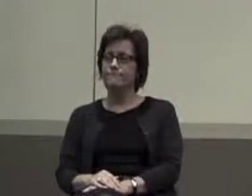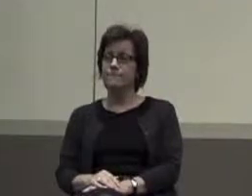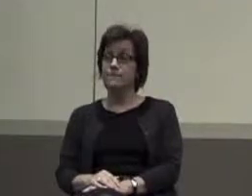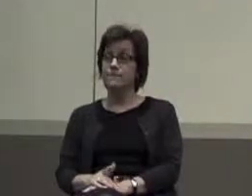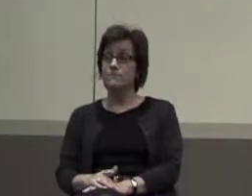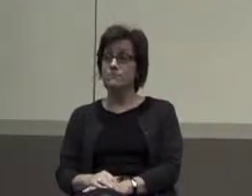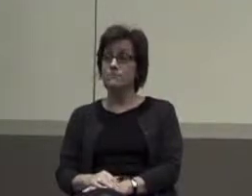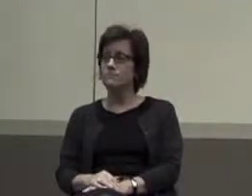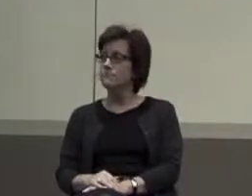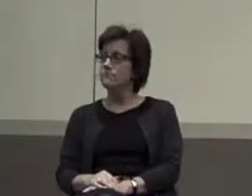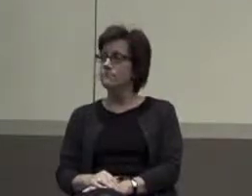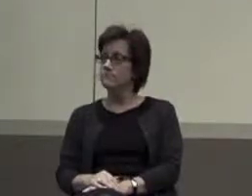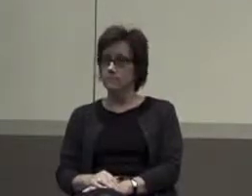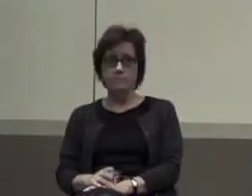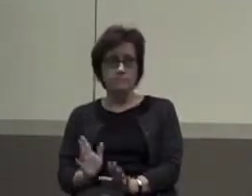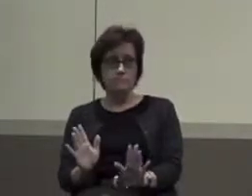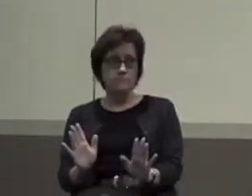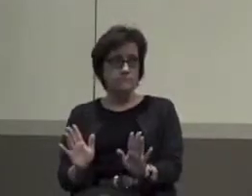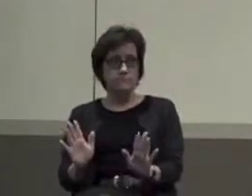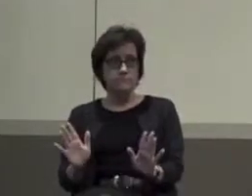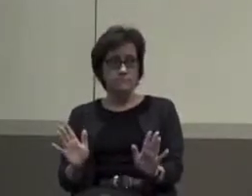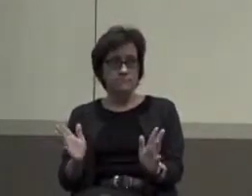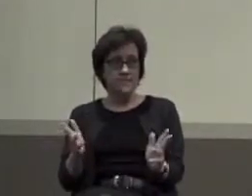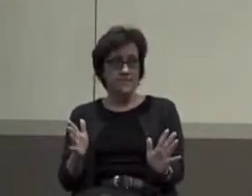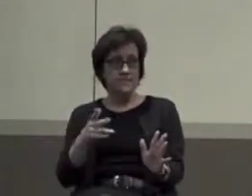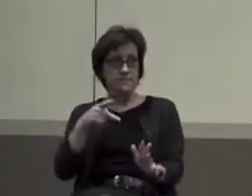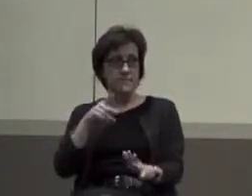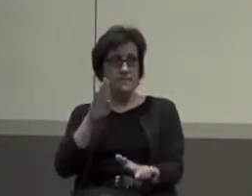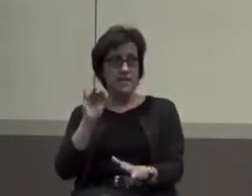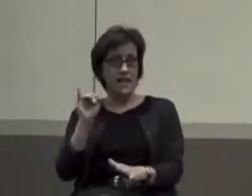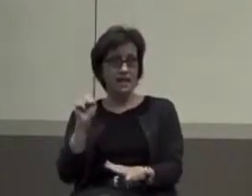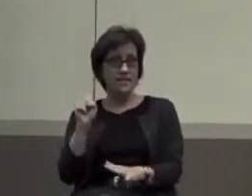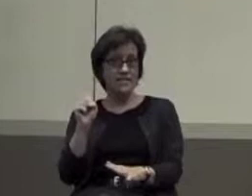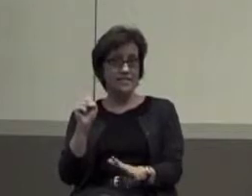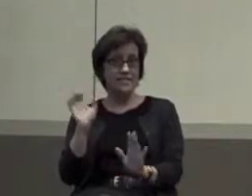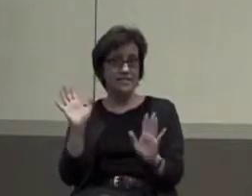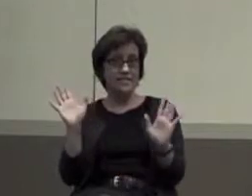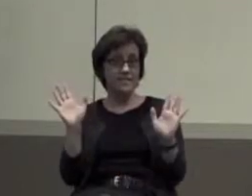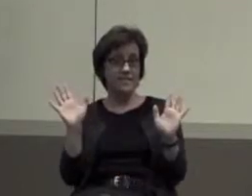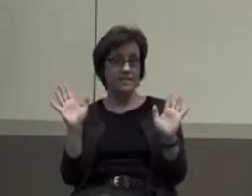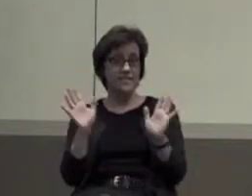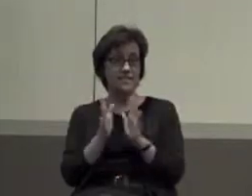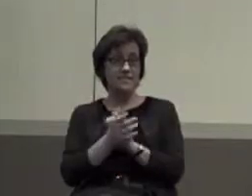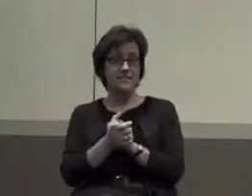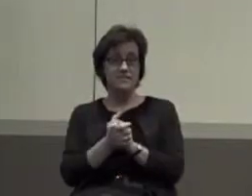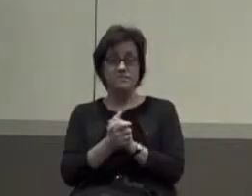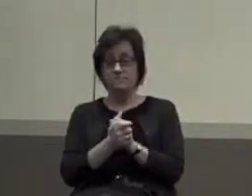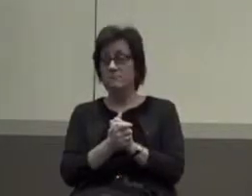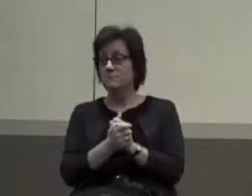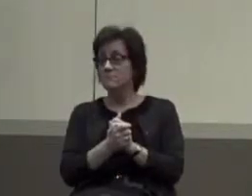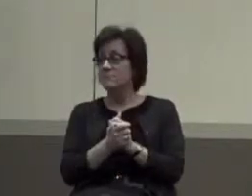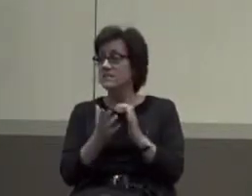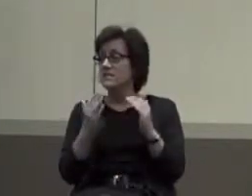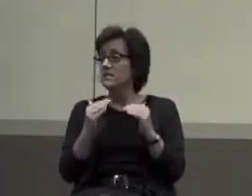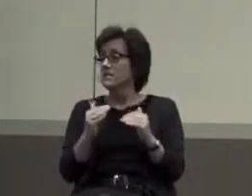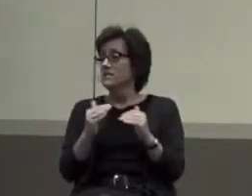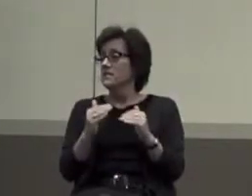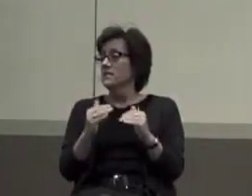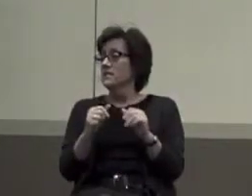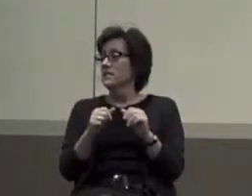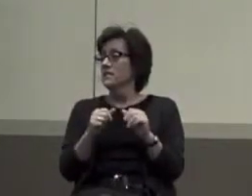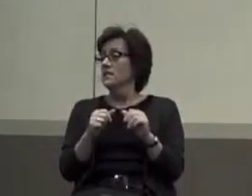All done with PBIS? Okay, so then we'll move on